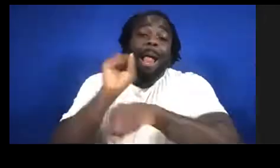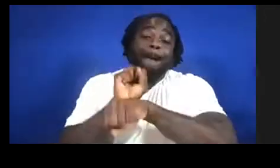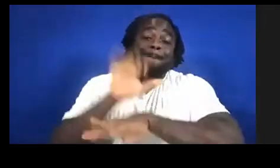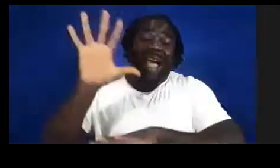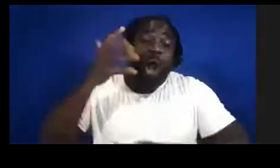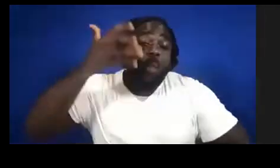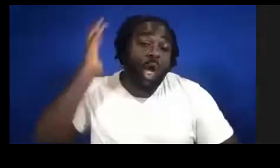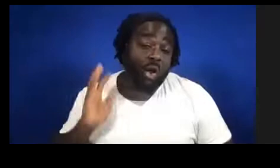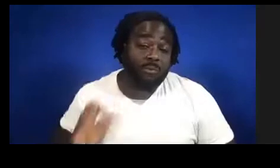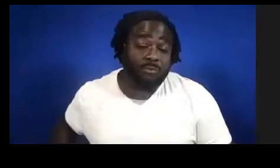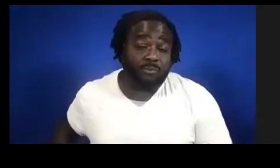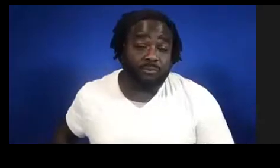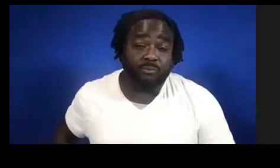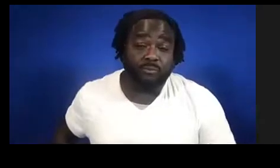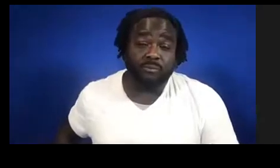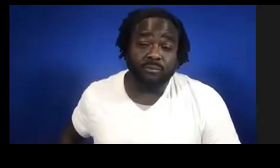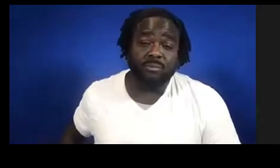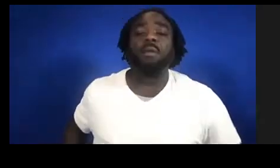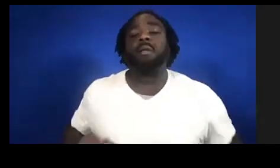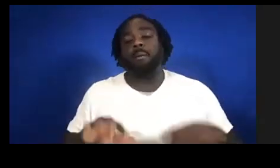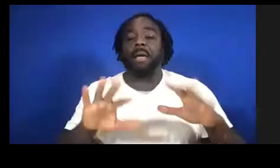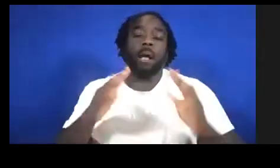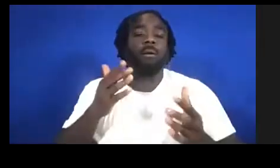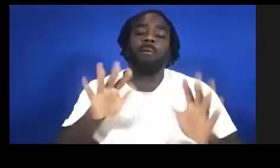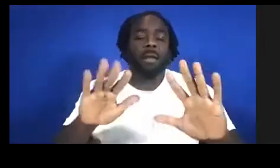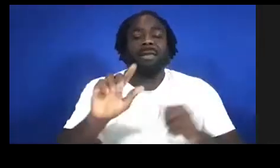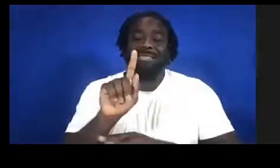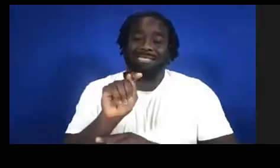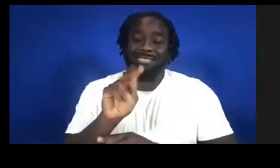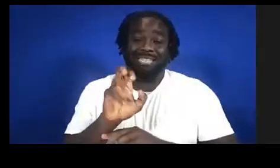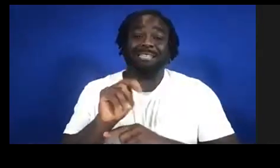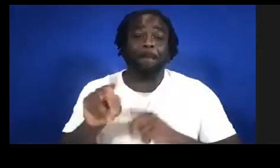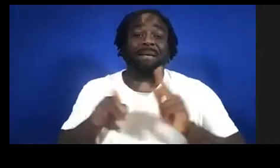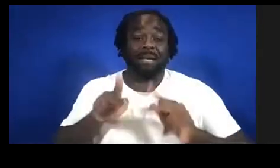that. We don't only have snakes. They got these mountain lions.